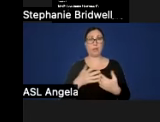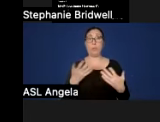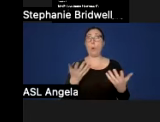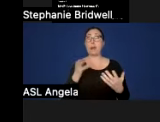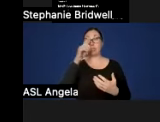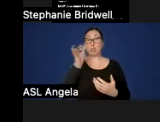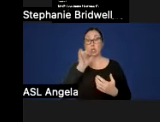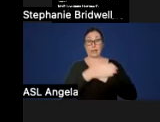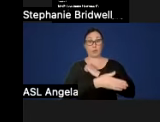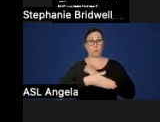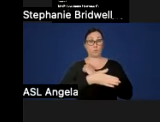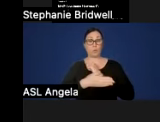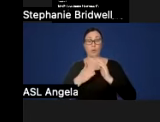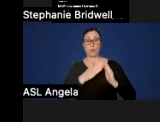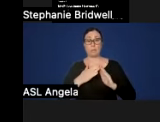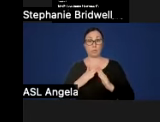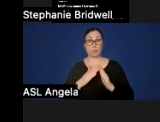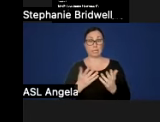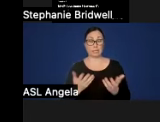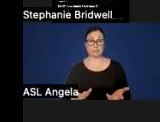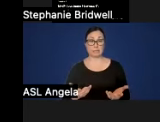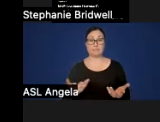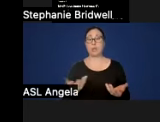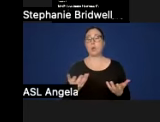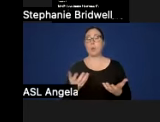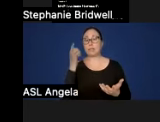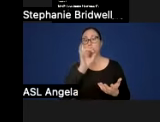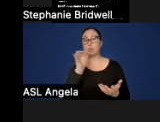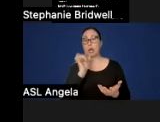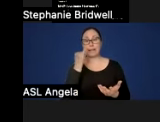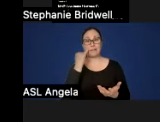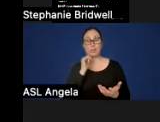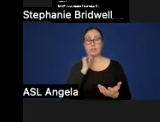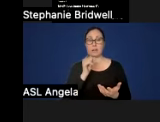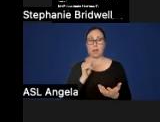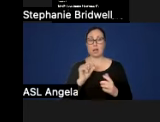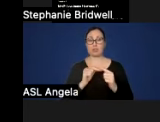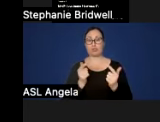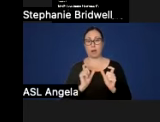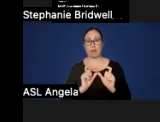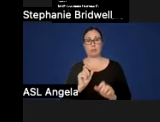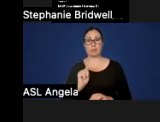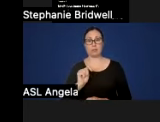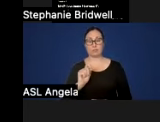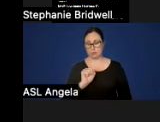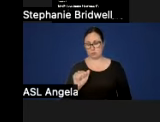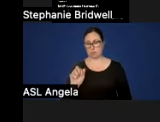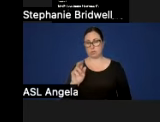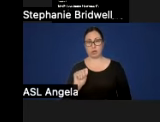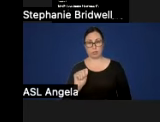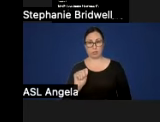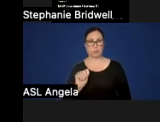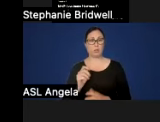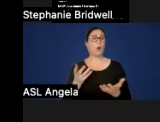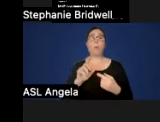communities? You know, what does it look like if you're a non-tribal SART? What about other cultures who are part of